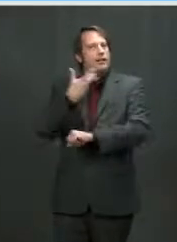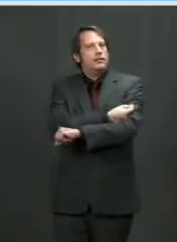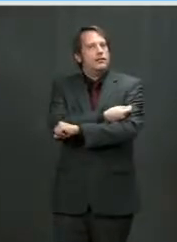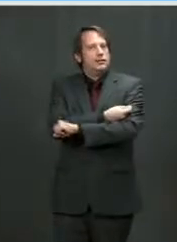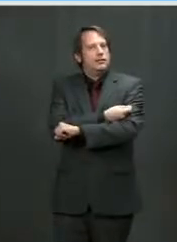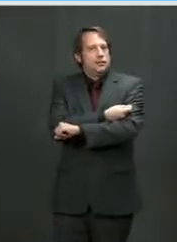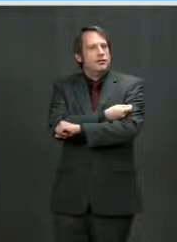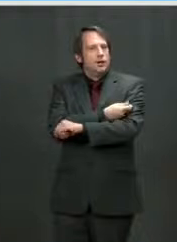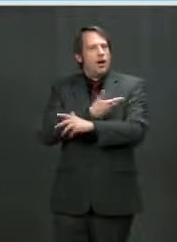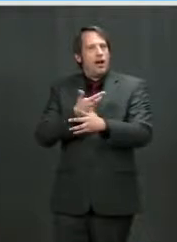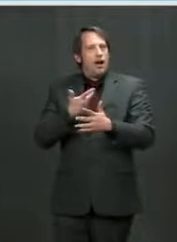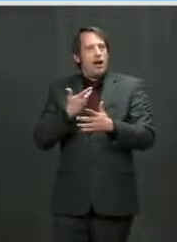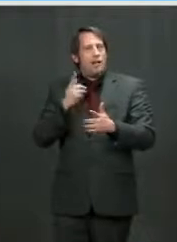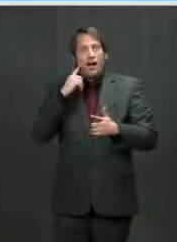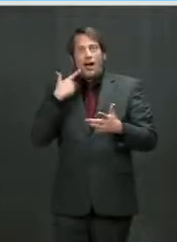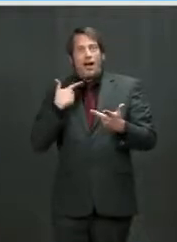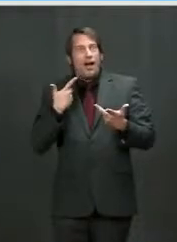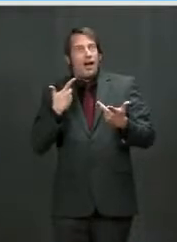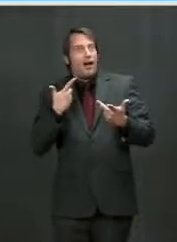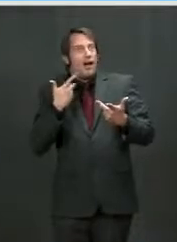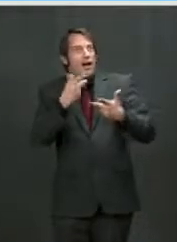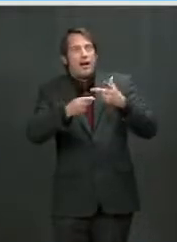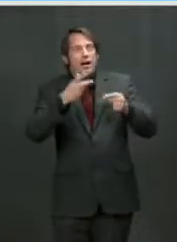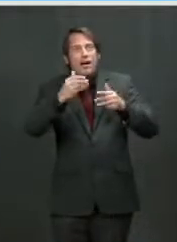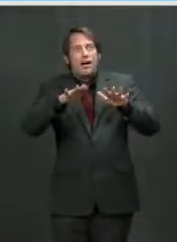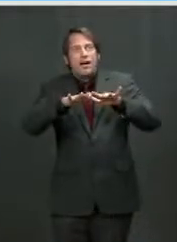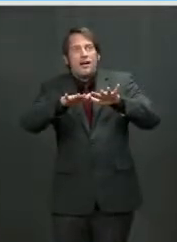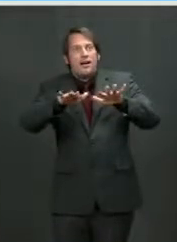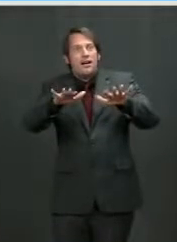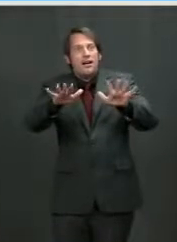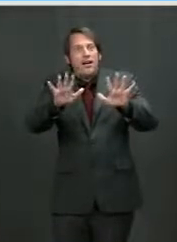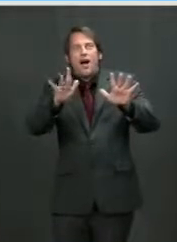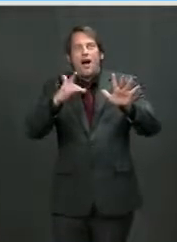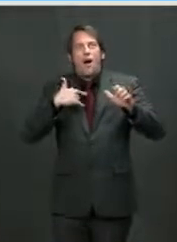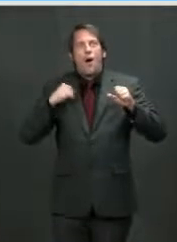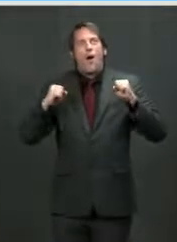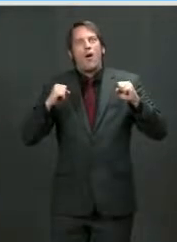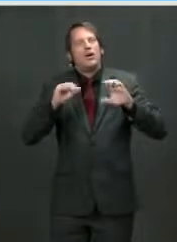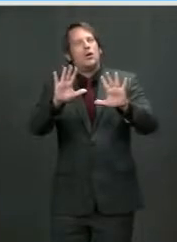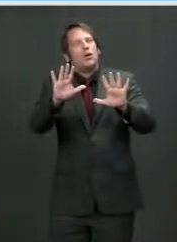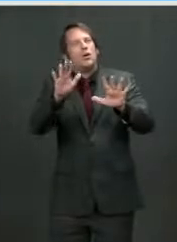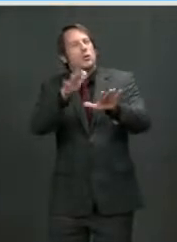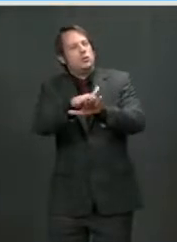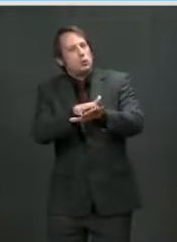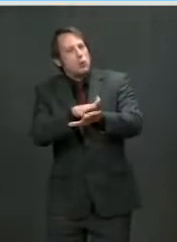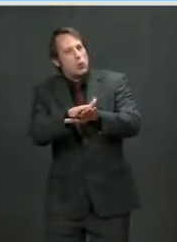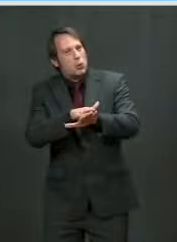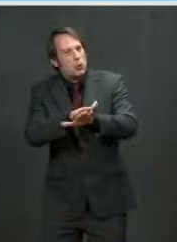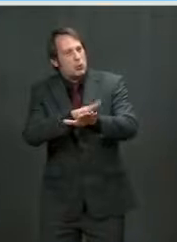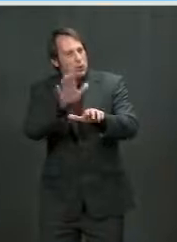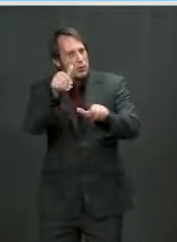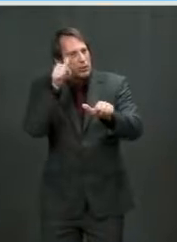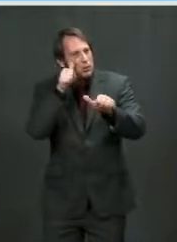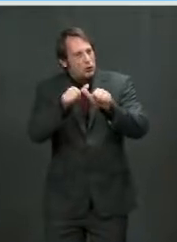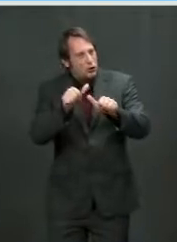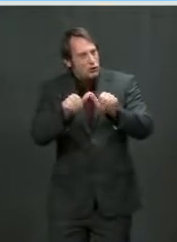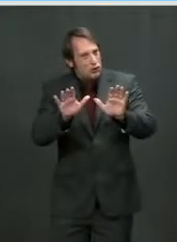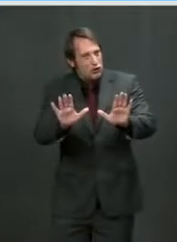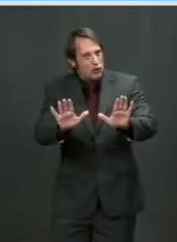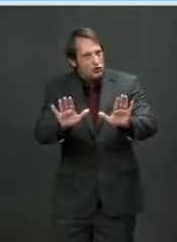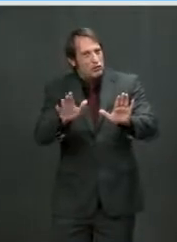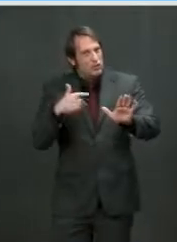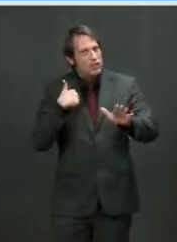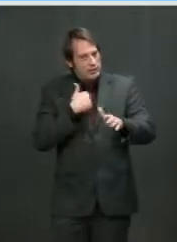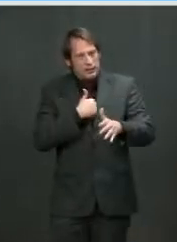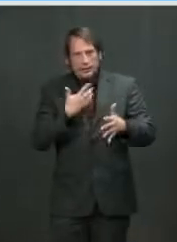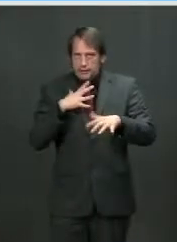things we can now do, we need to remember that when we're at our best as a country, we bring everyone along. We don't just bring